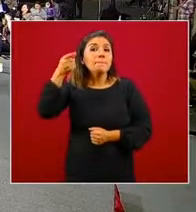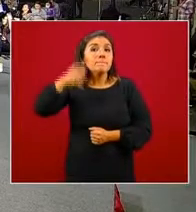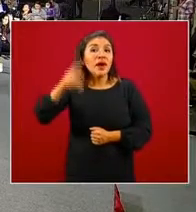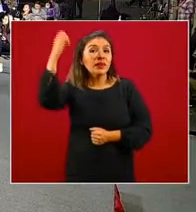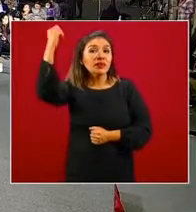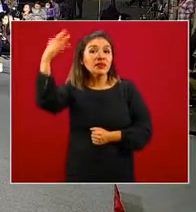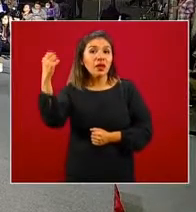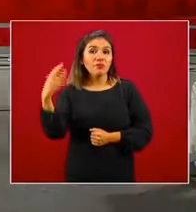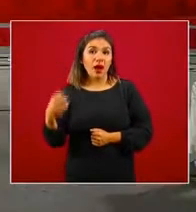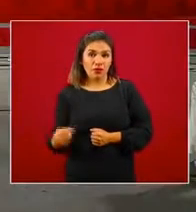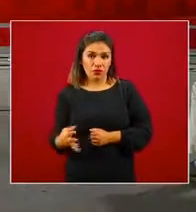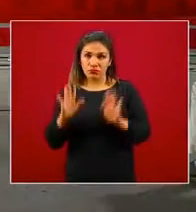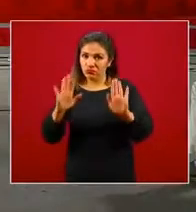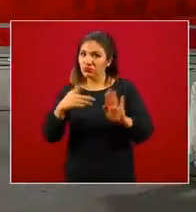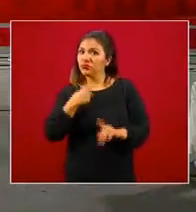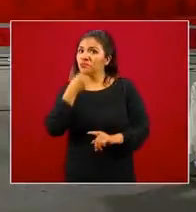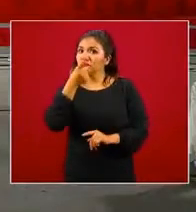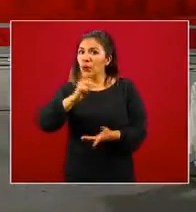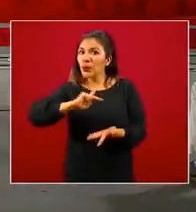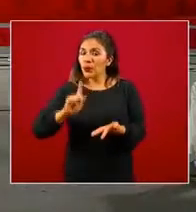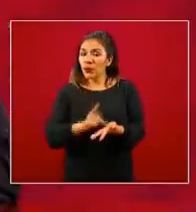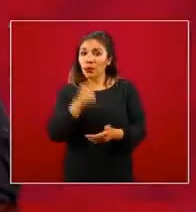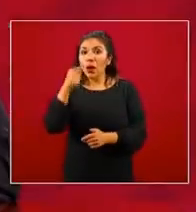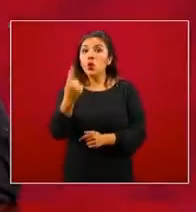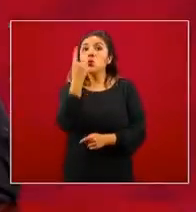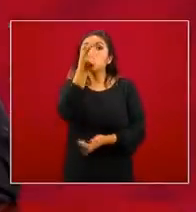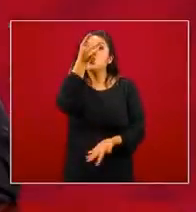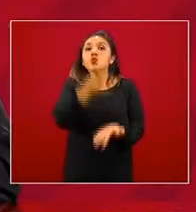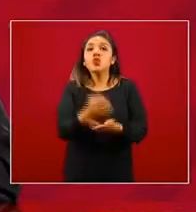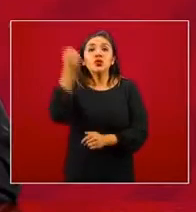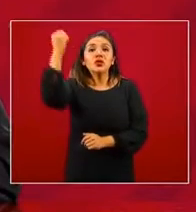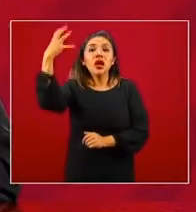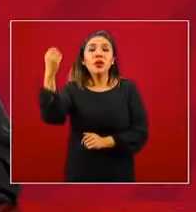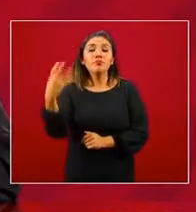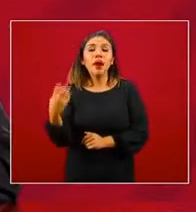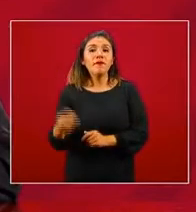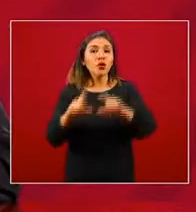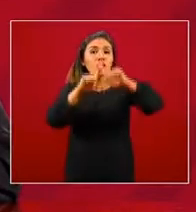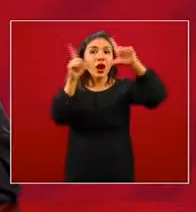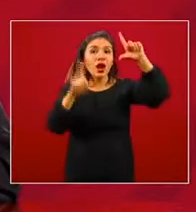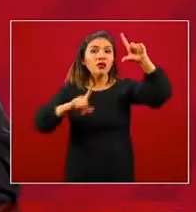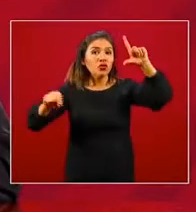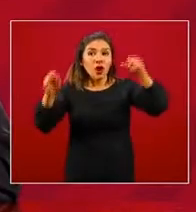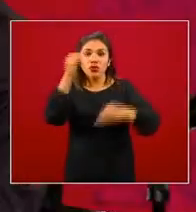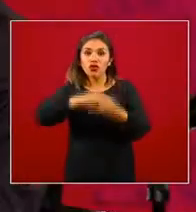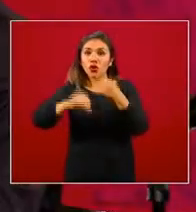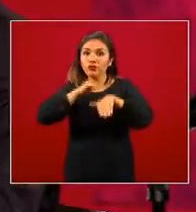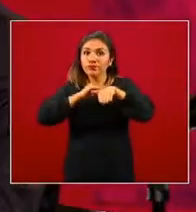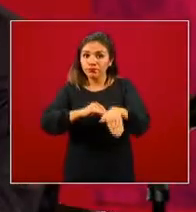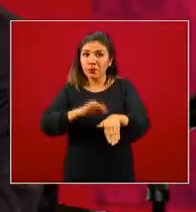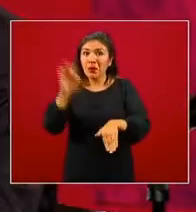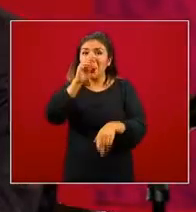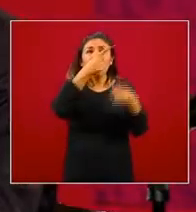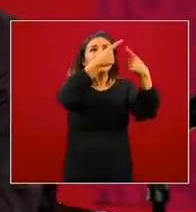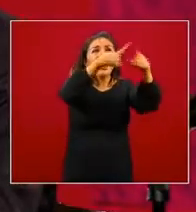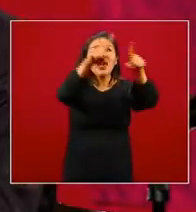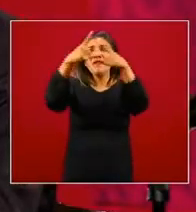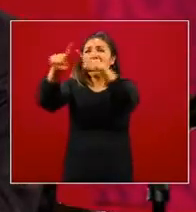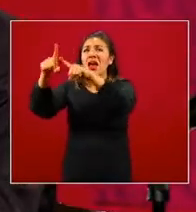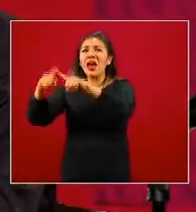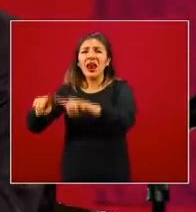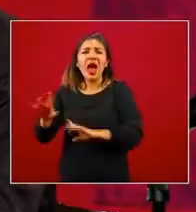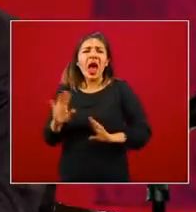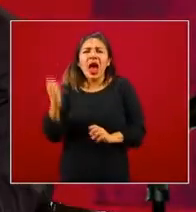Okay, yes, about the stoplight. Let's be very clear. I'd like to be very clear again. One single national stoplight. Why? Because if